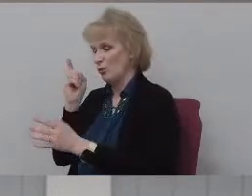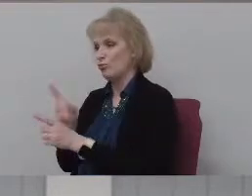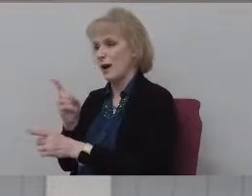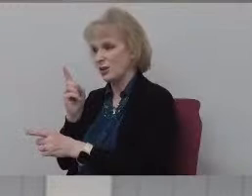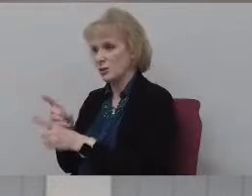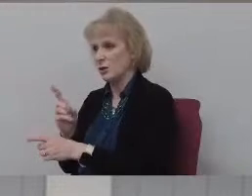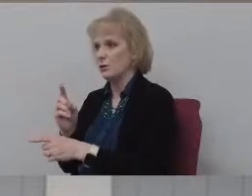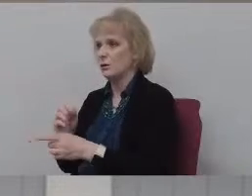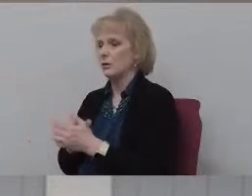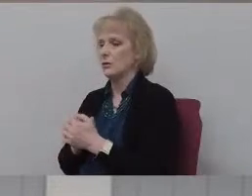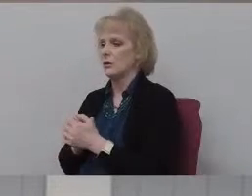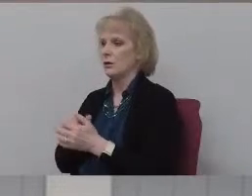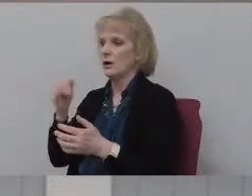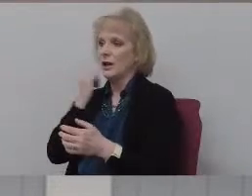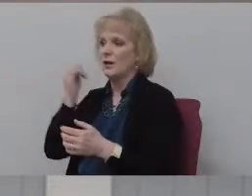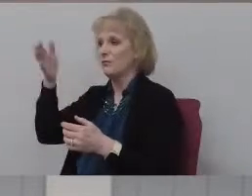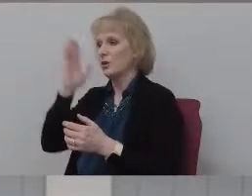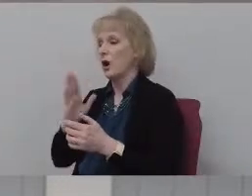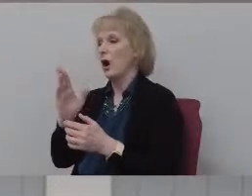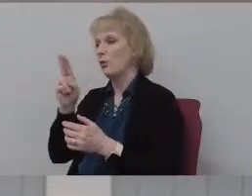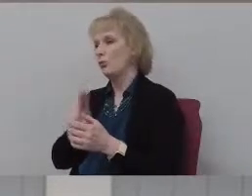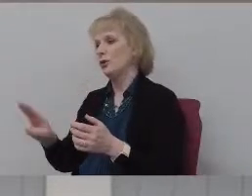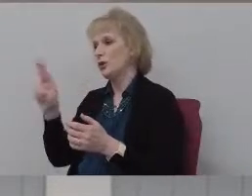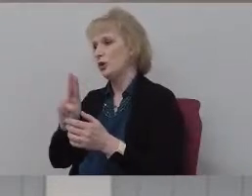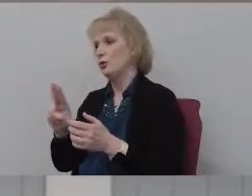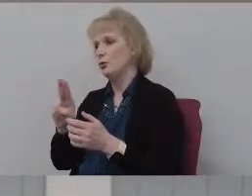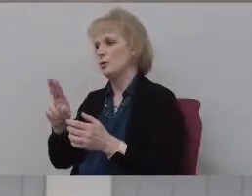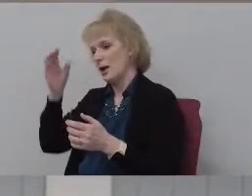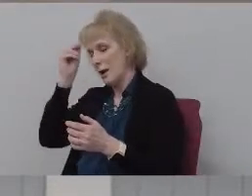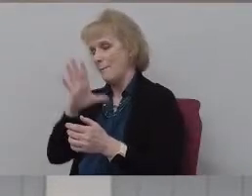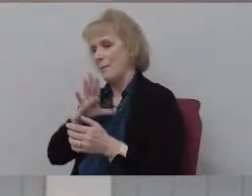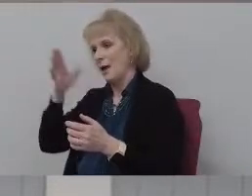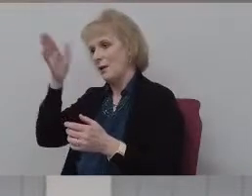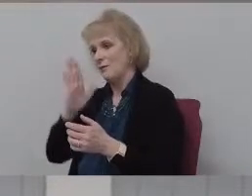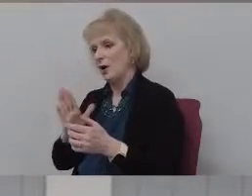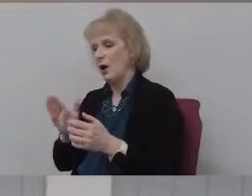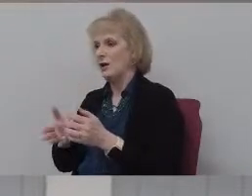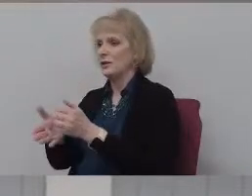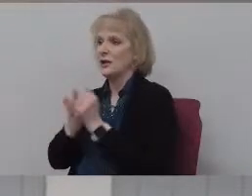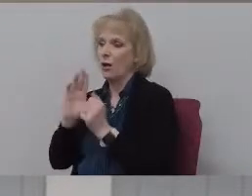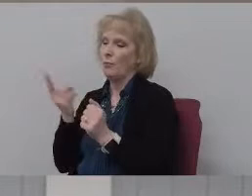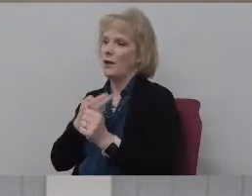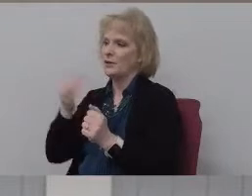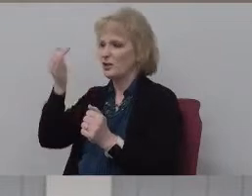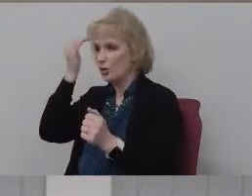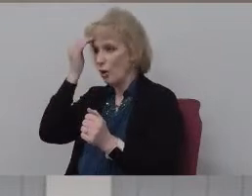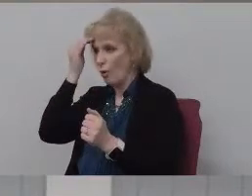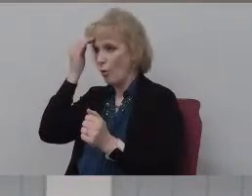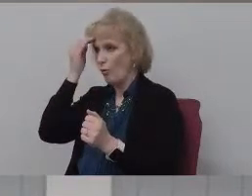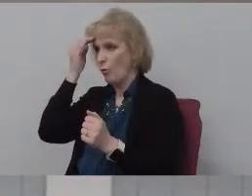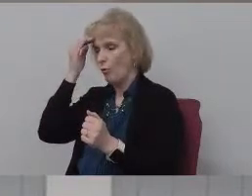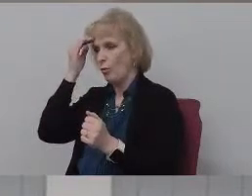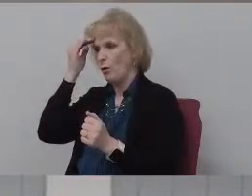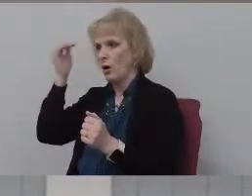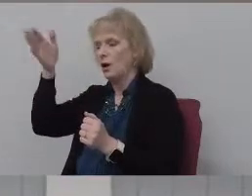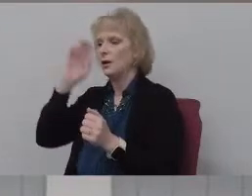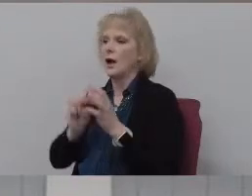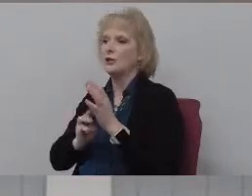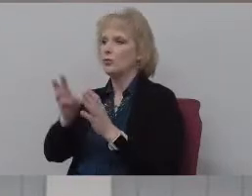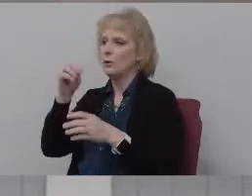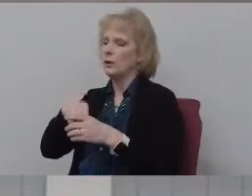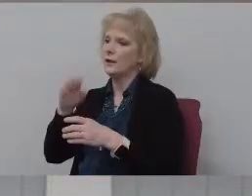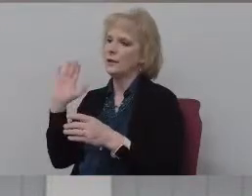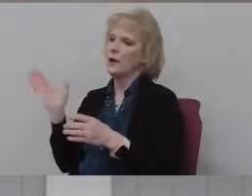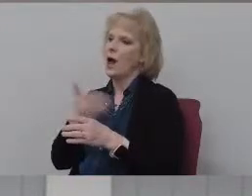If it is God is going to use a man of God to help us to know God's will in